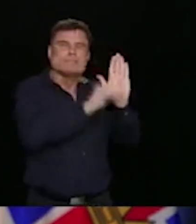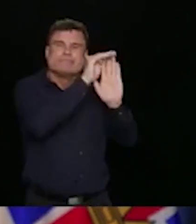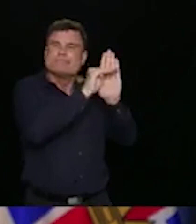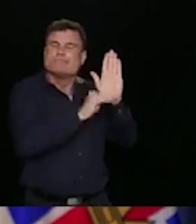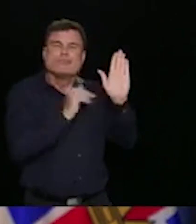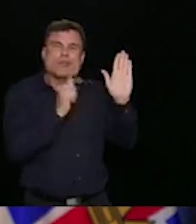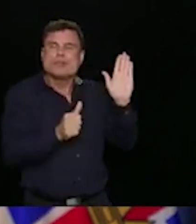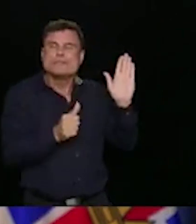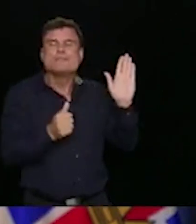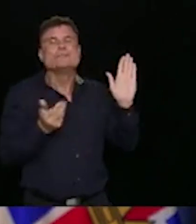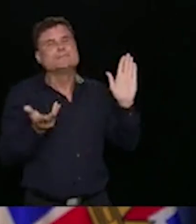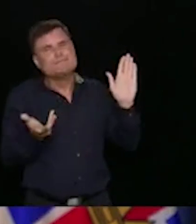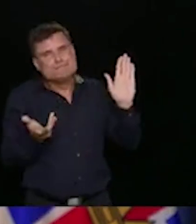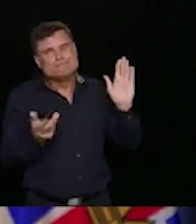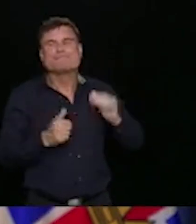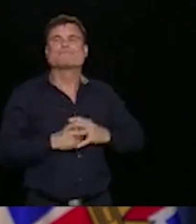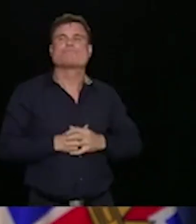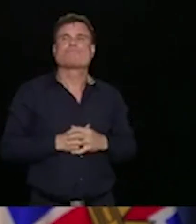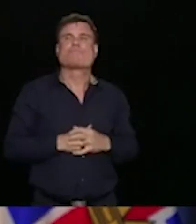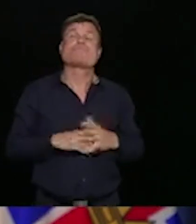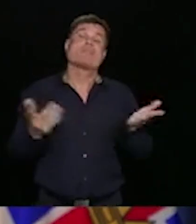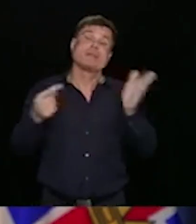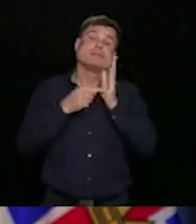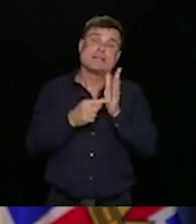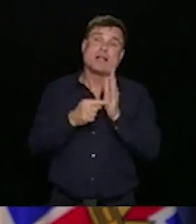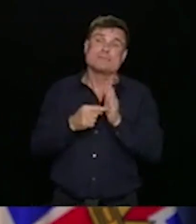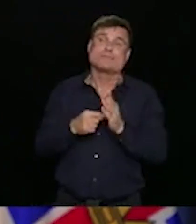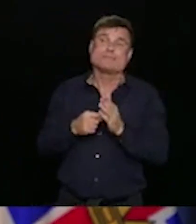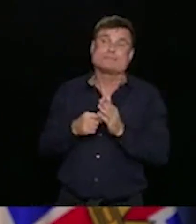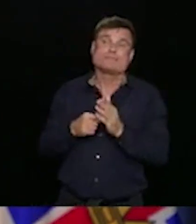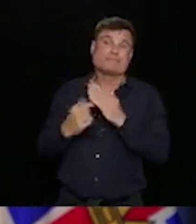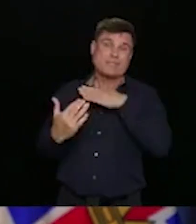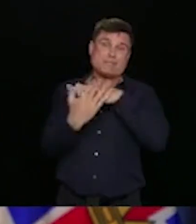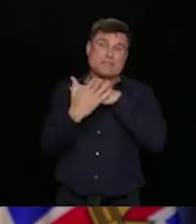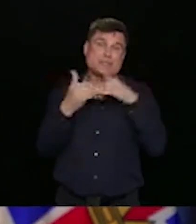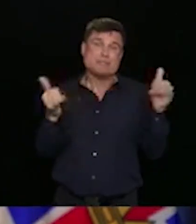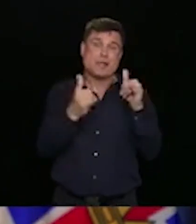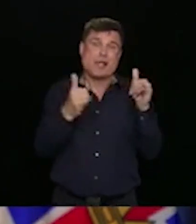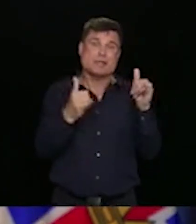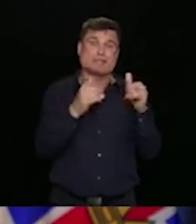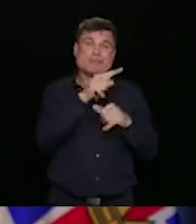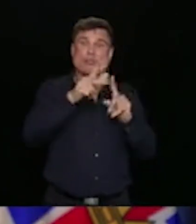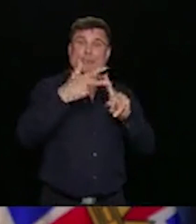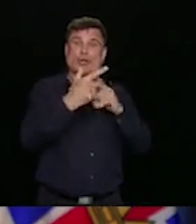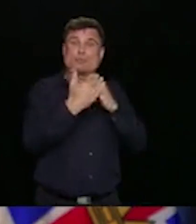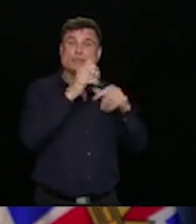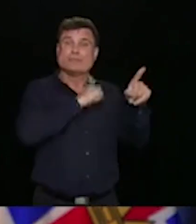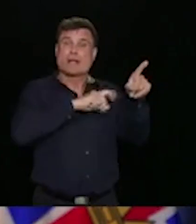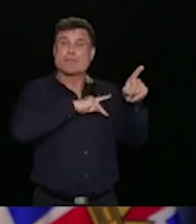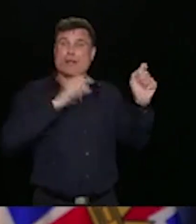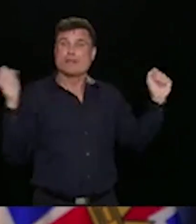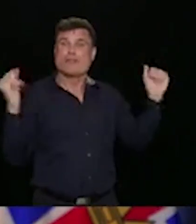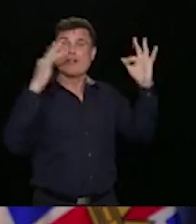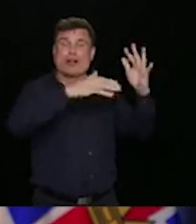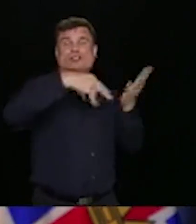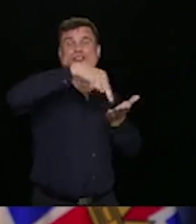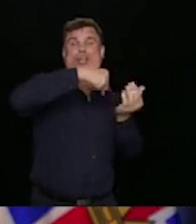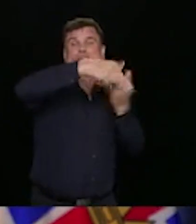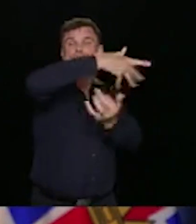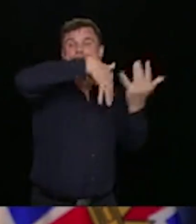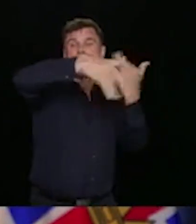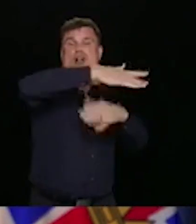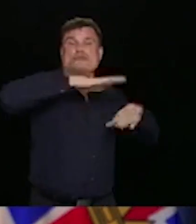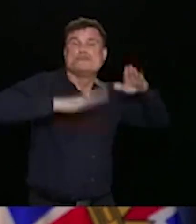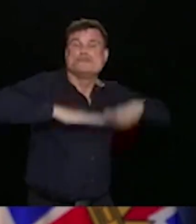weren't, speaking really closely to each other. There was not a lot of sort of gathering in those situations which are riskier.